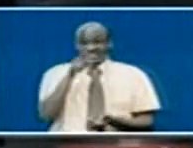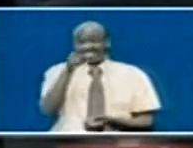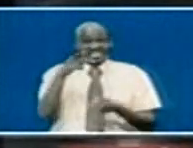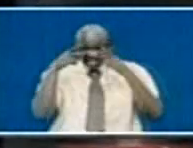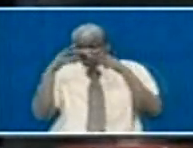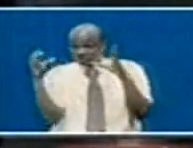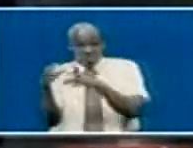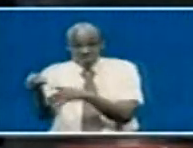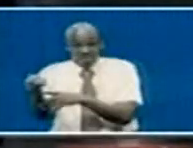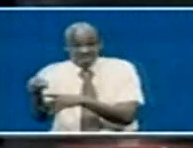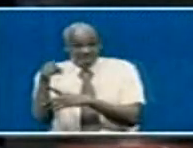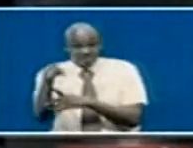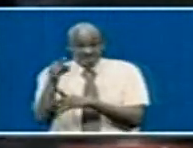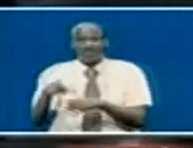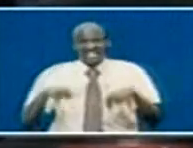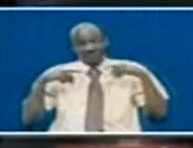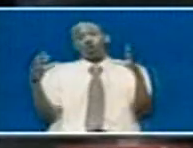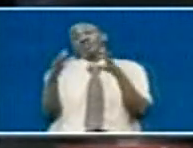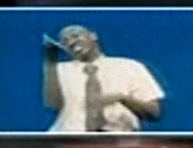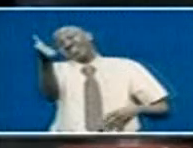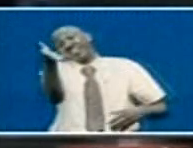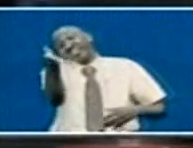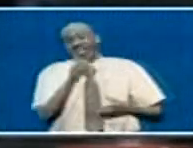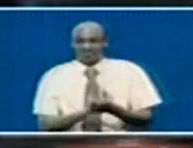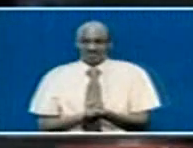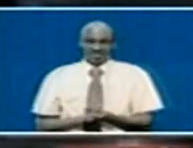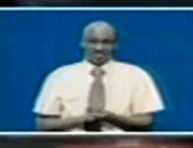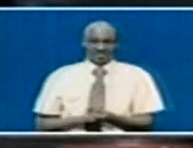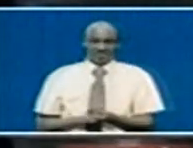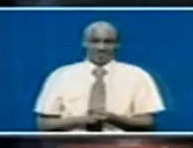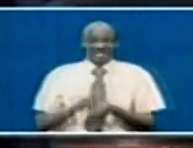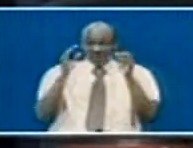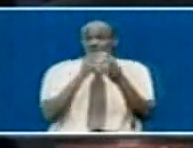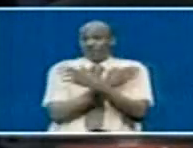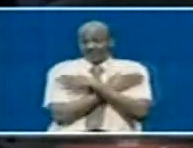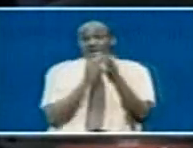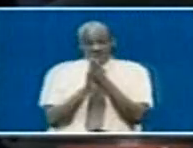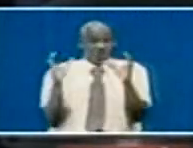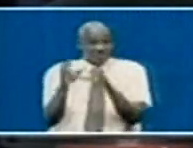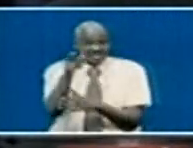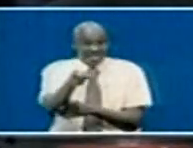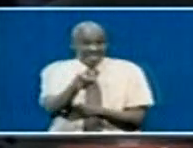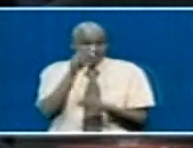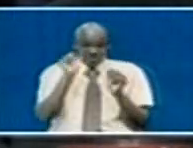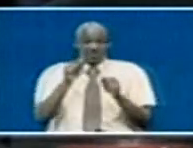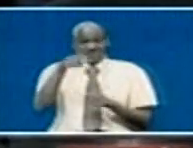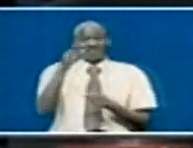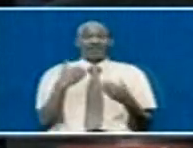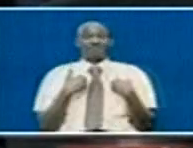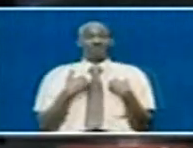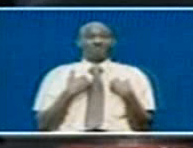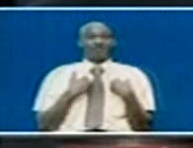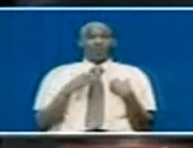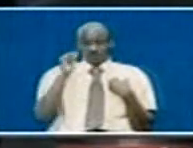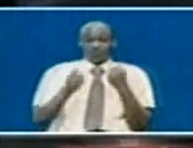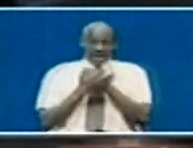terrorists live in communities when they come in. Mm. If we partner with the communities, they will be in a position